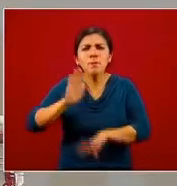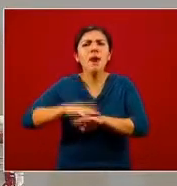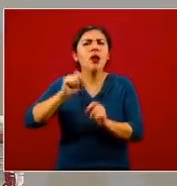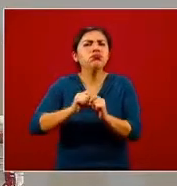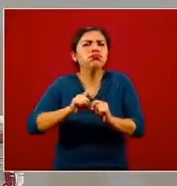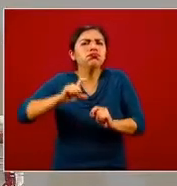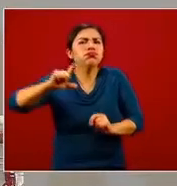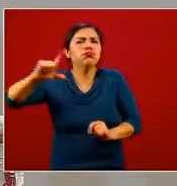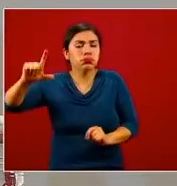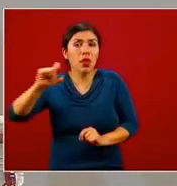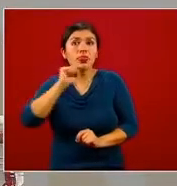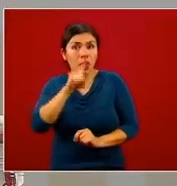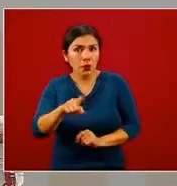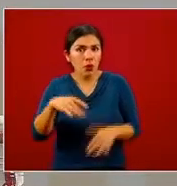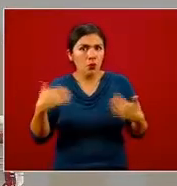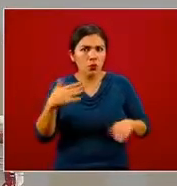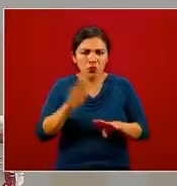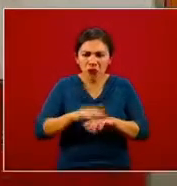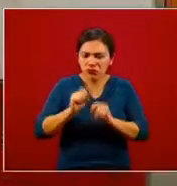we bolstered